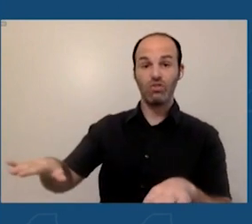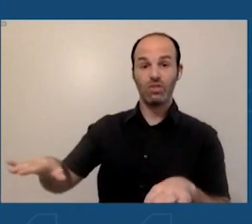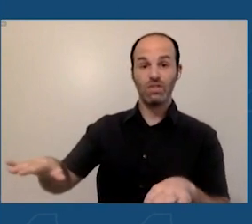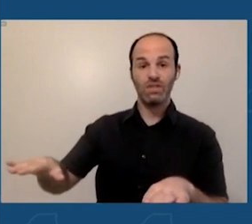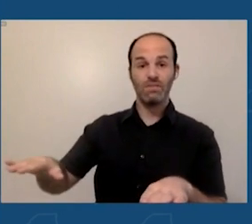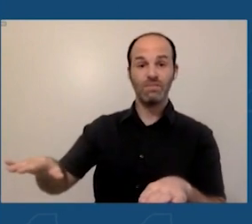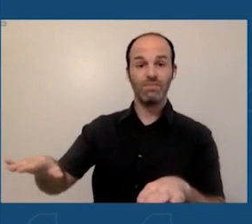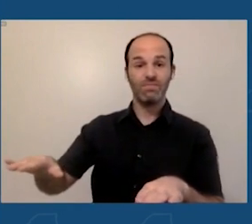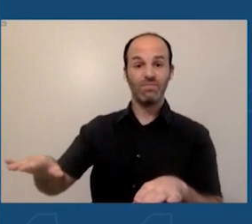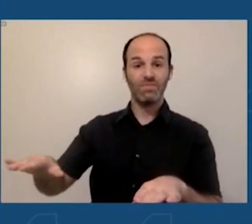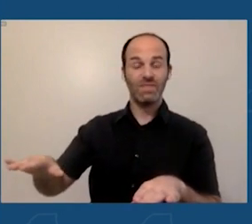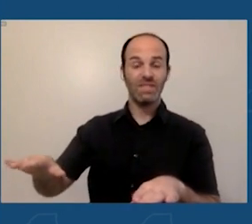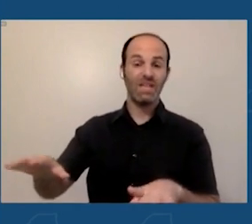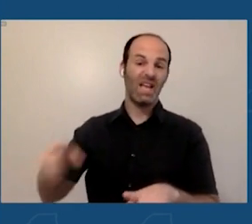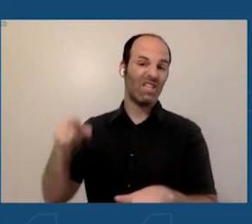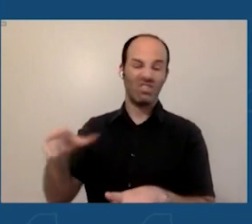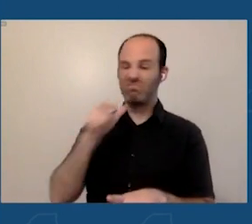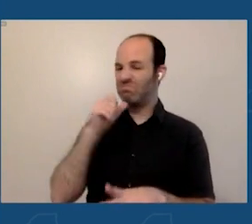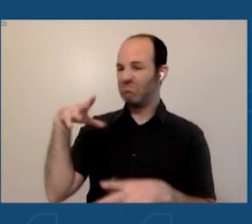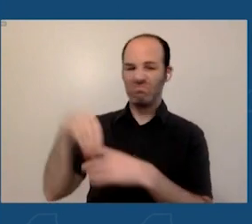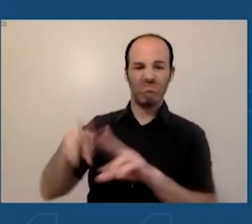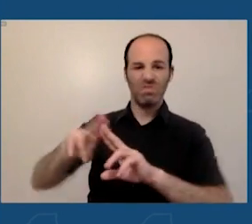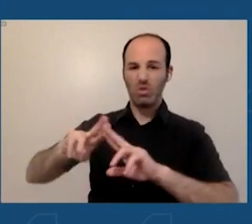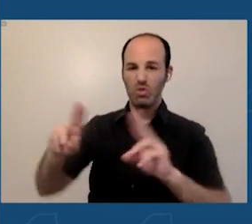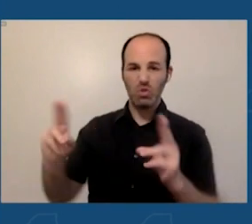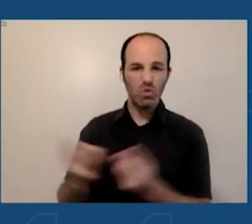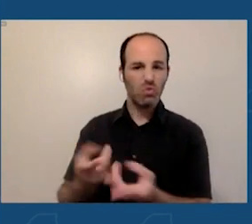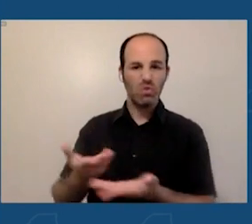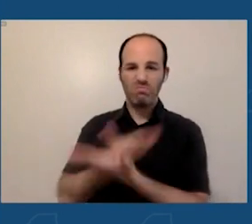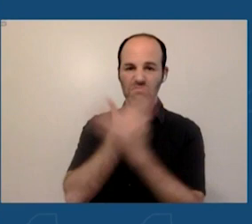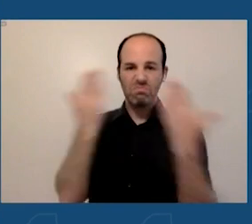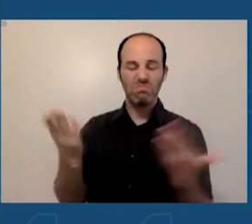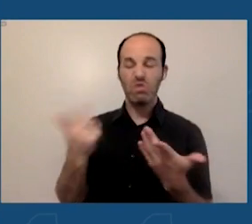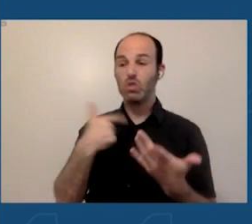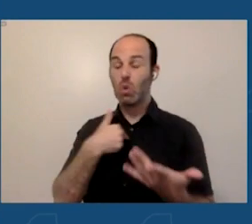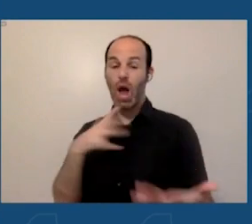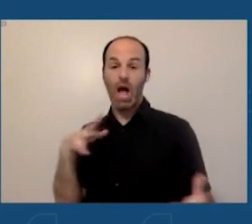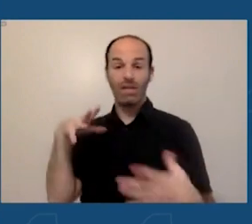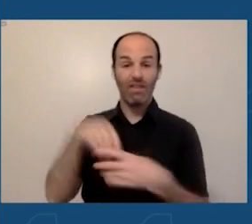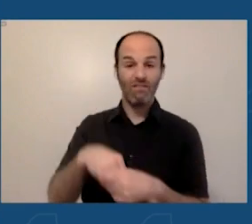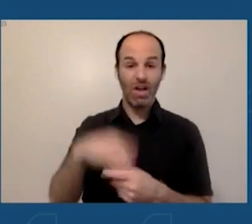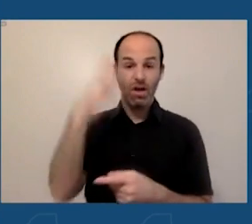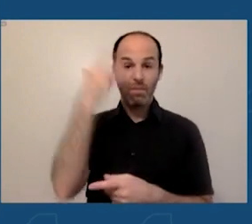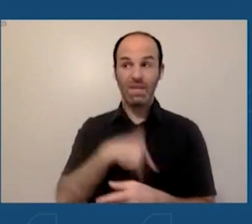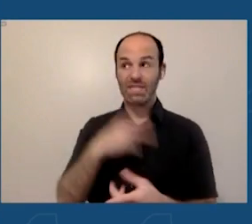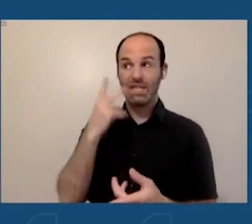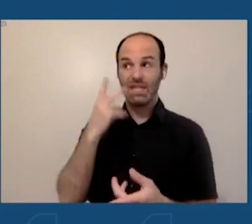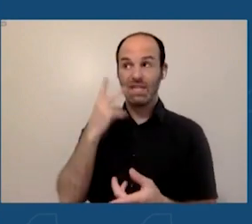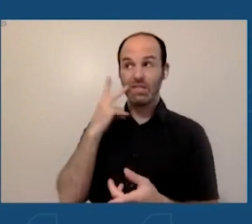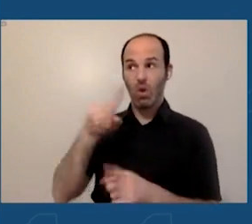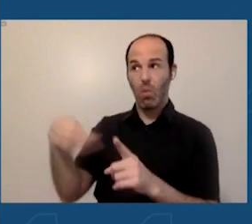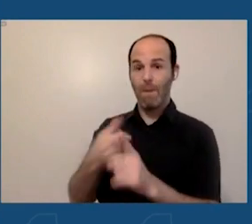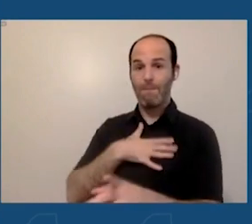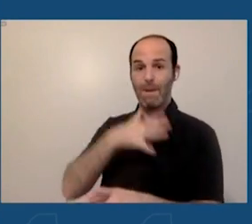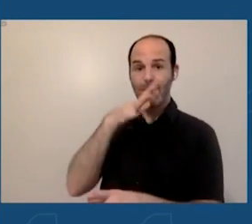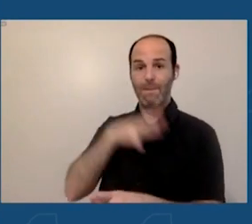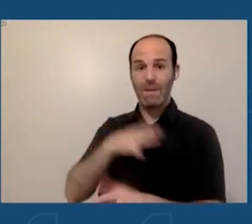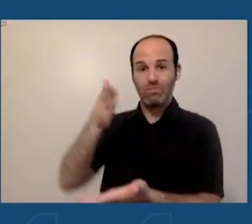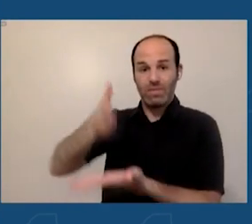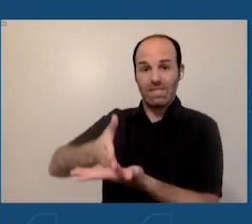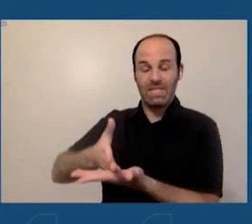know, she wasn't part of a union or anything. So I got involved in this because I saw that when she stopped, the only thing she was left